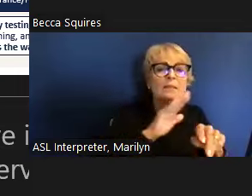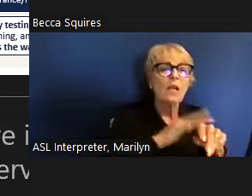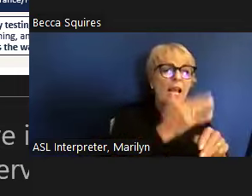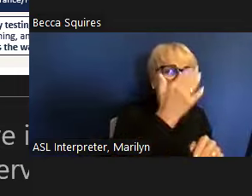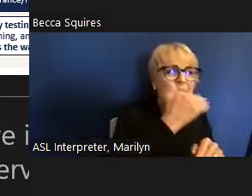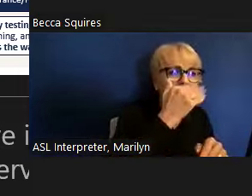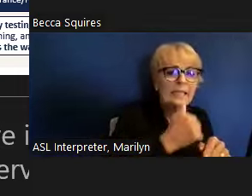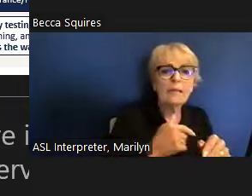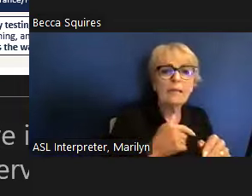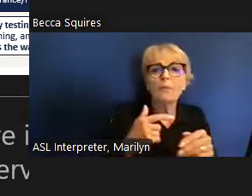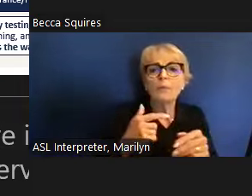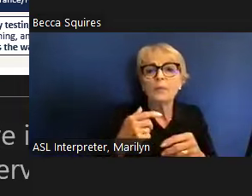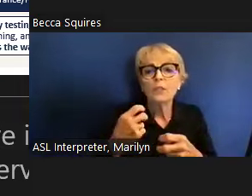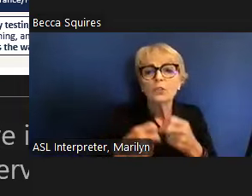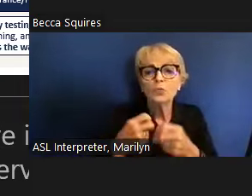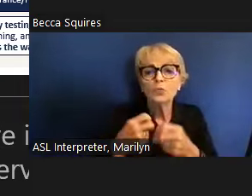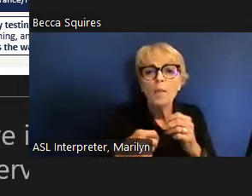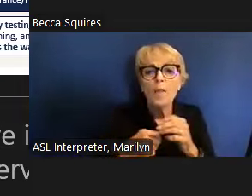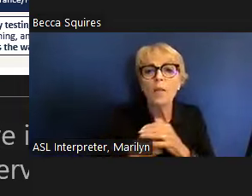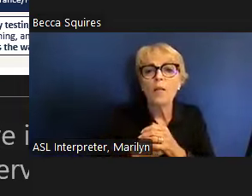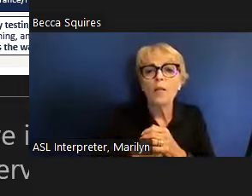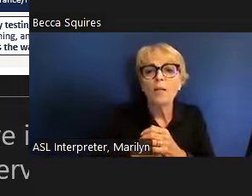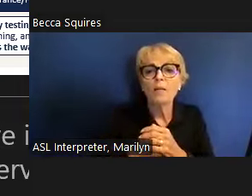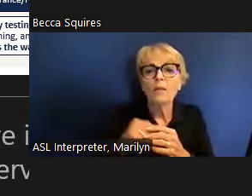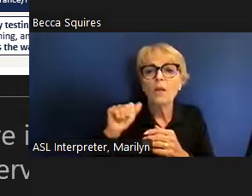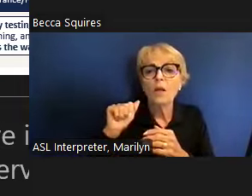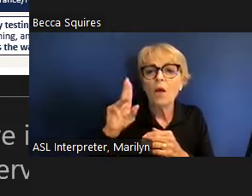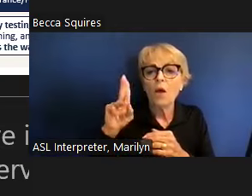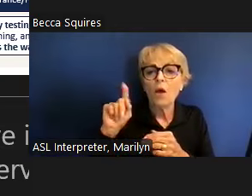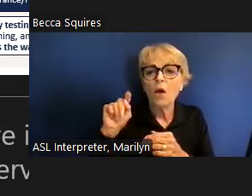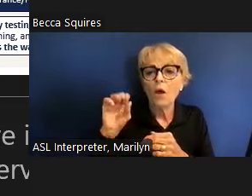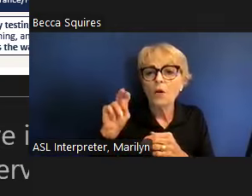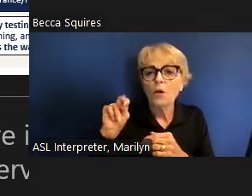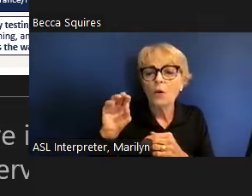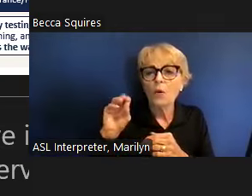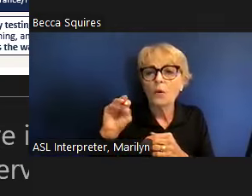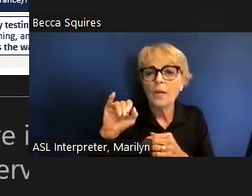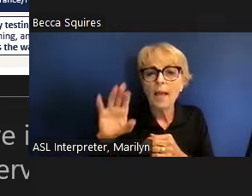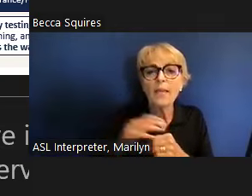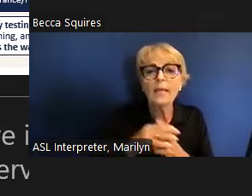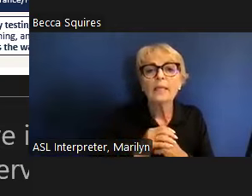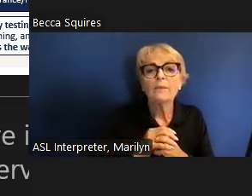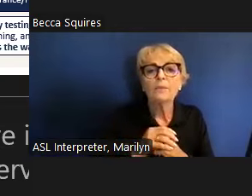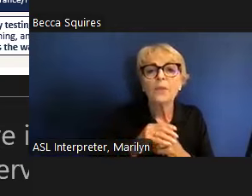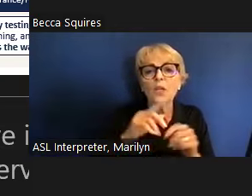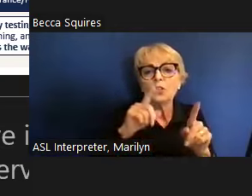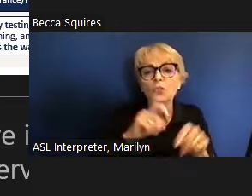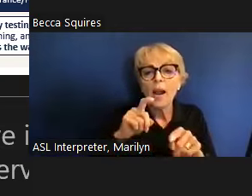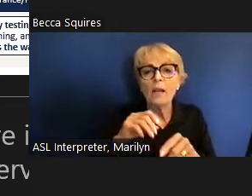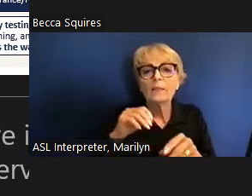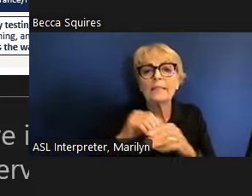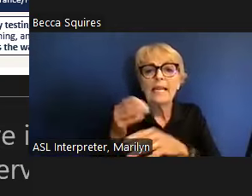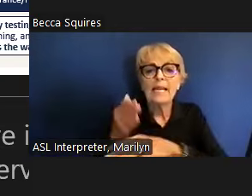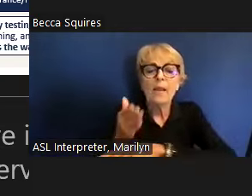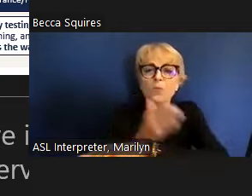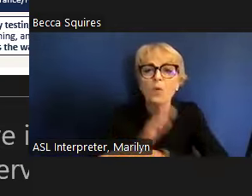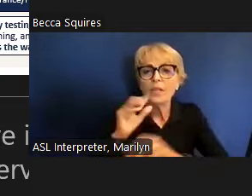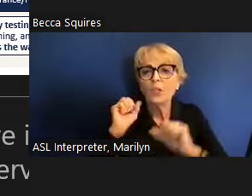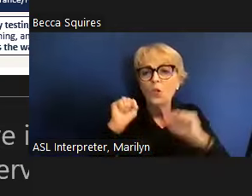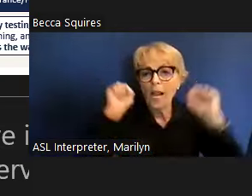trouble, trials on improving exercise, and trials in improving your